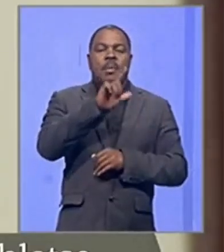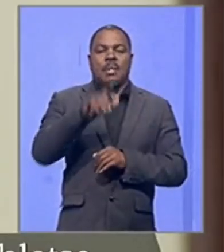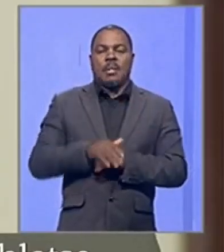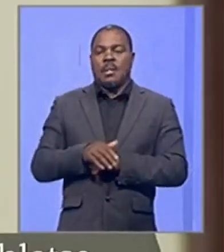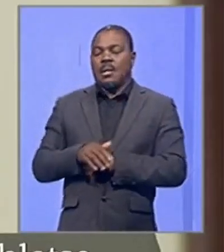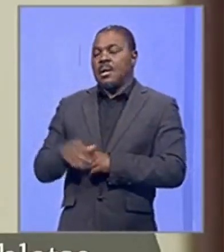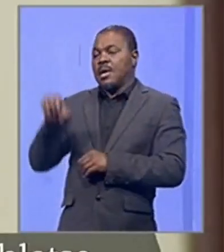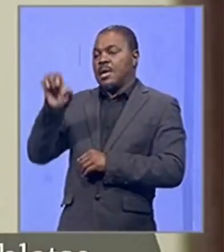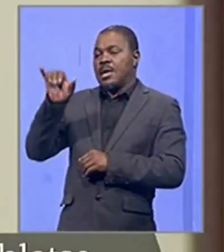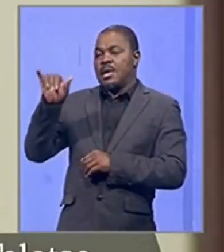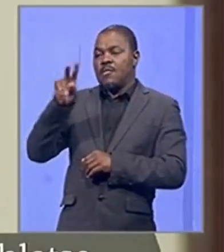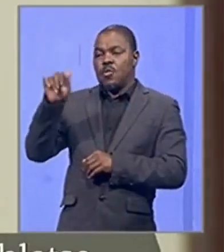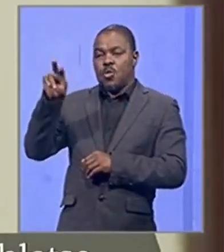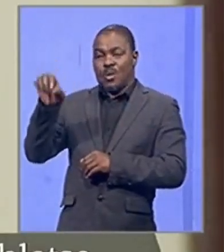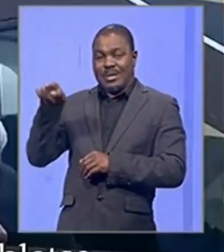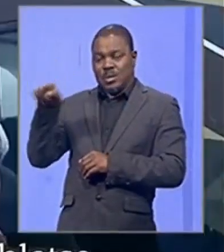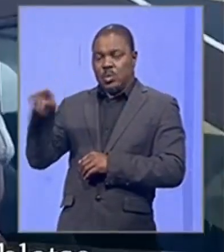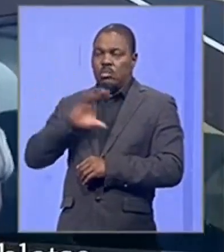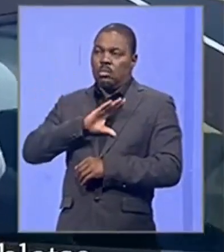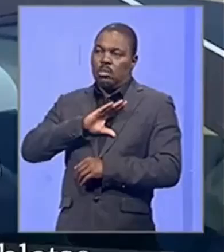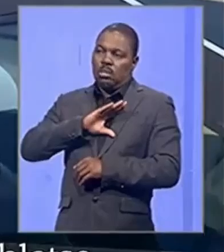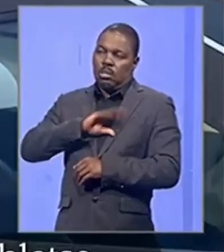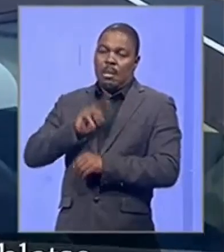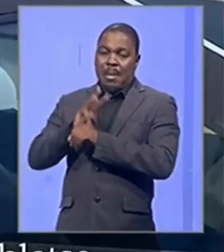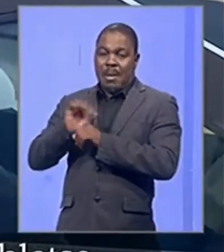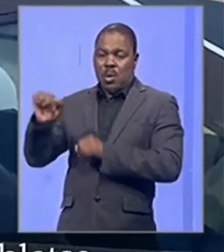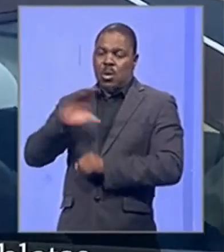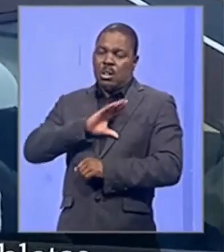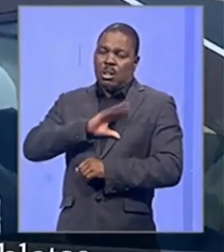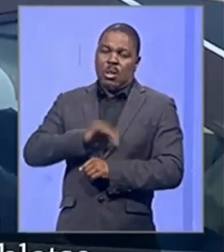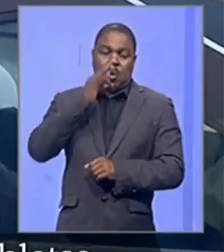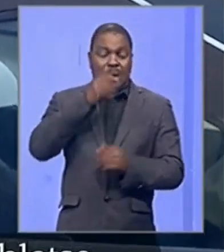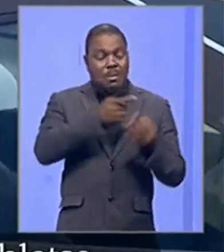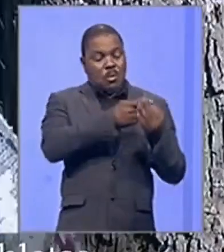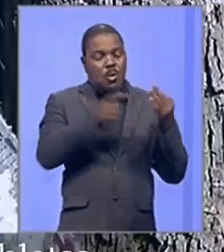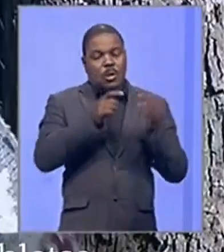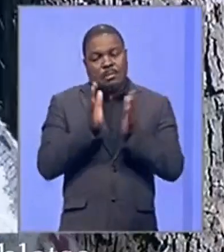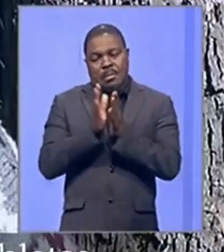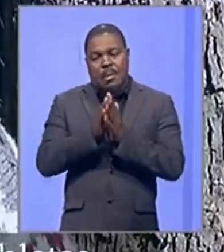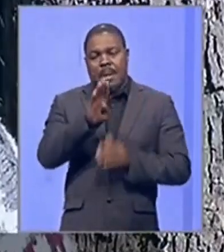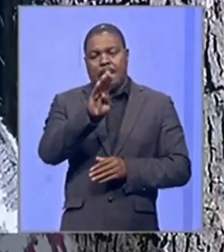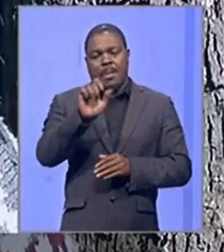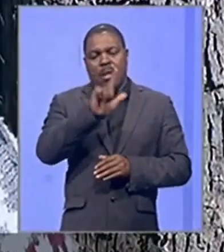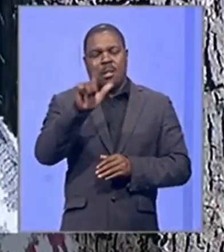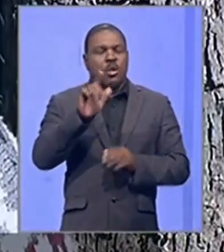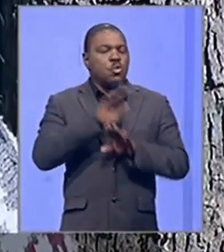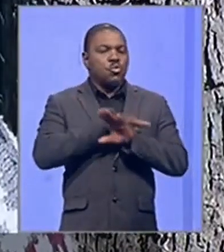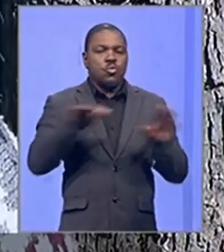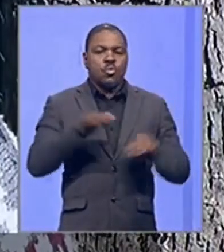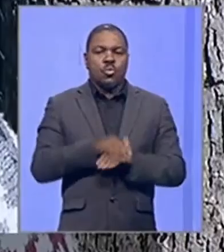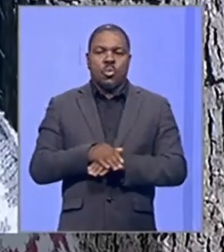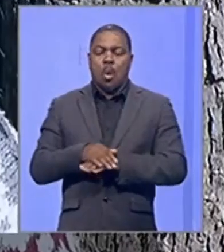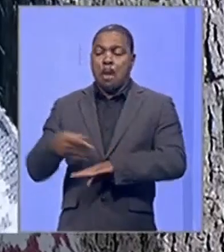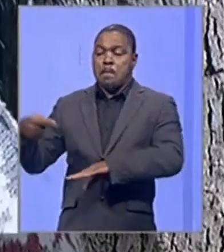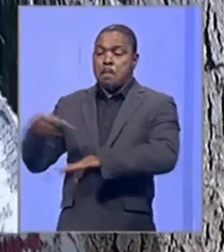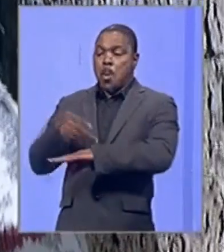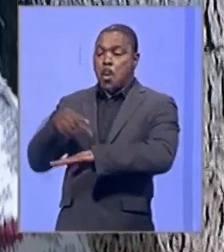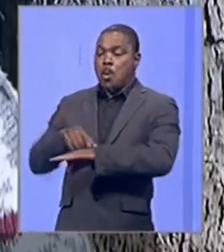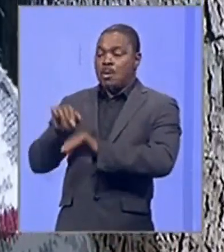Setshego yo neng a hutsafetse a re ba latofadiwa ba se rebolelwe beile. Marapo a ra hitlhile rra